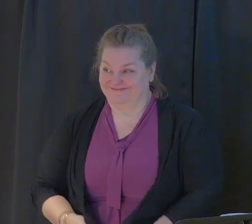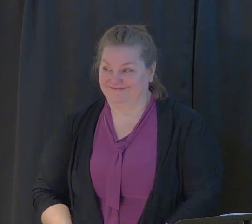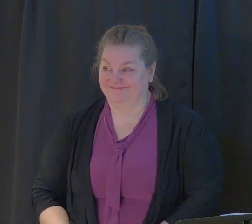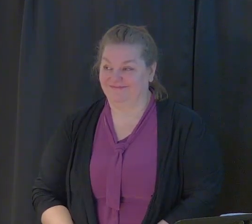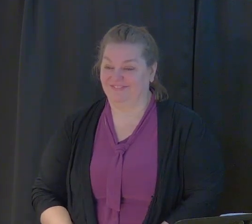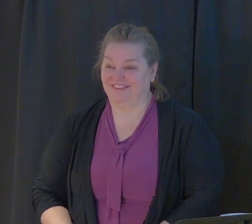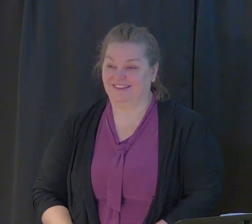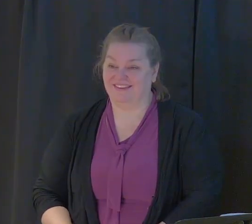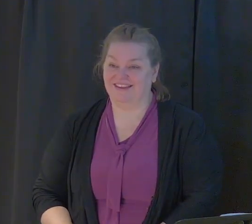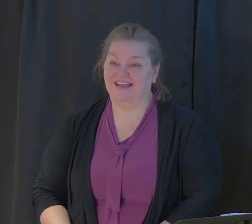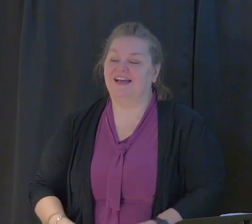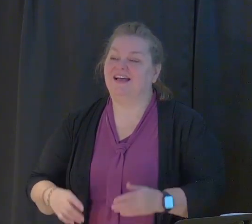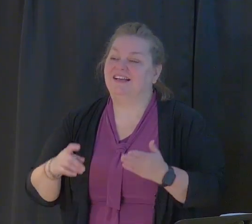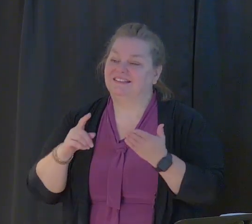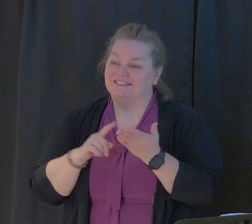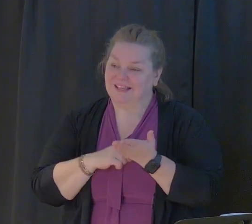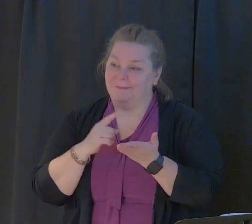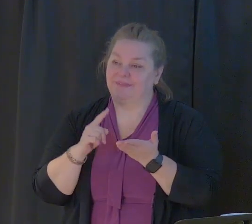Sometimes